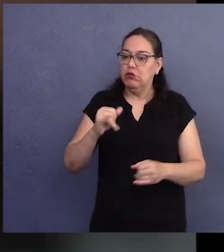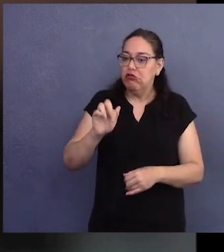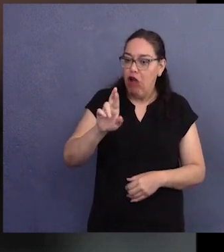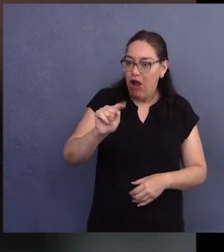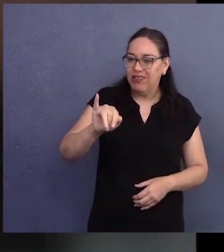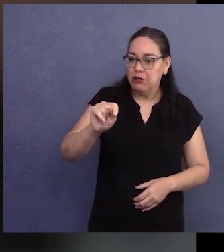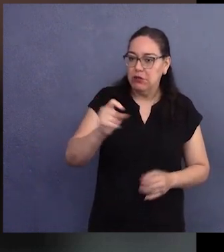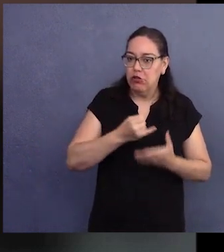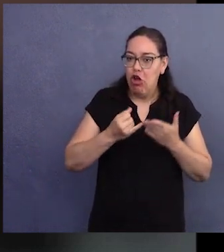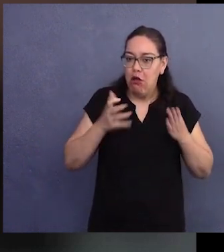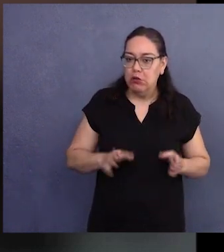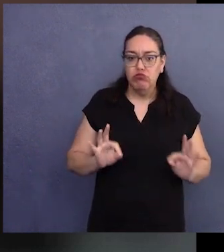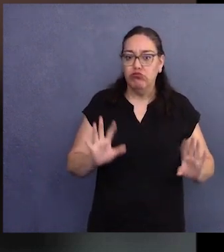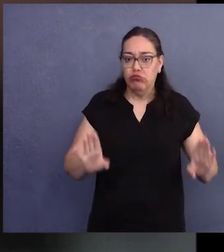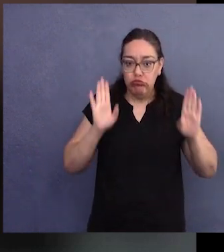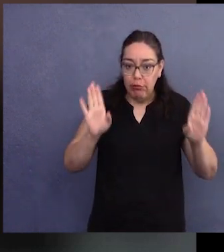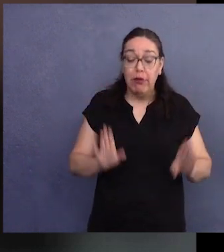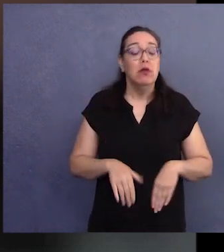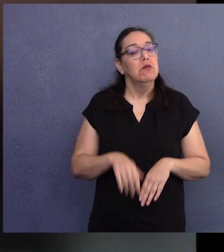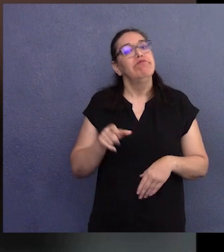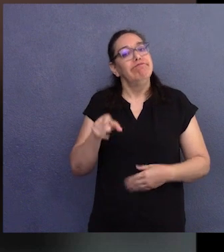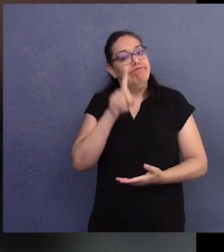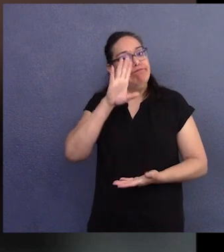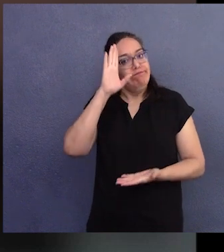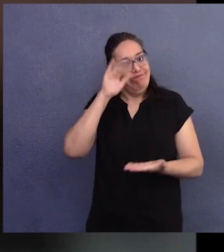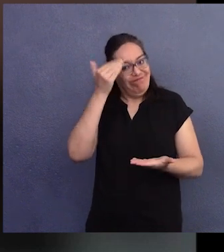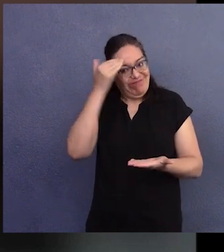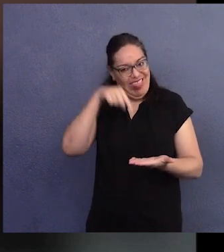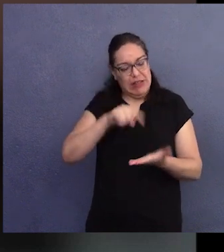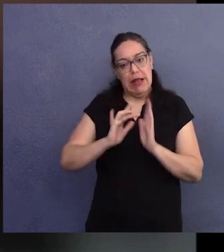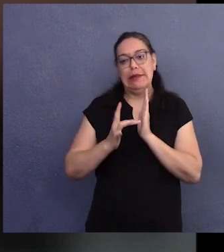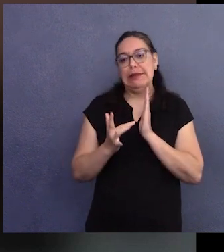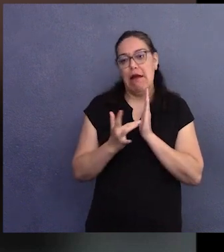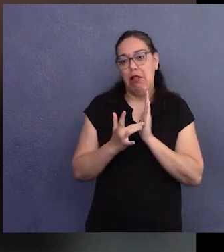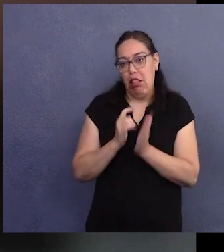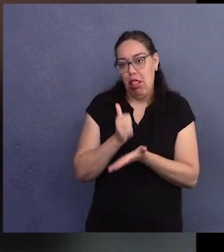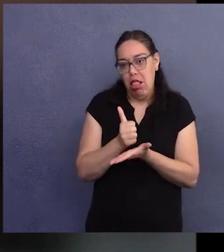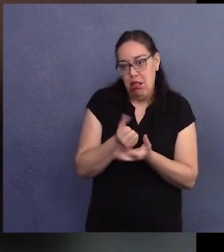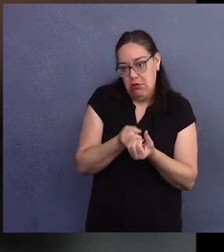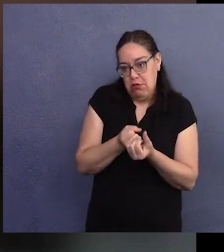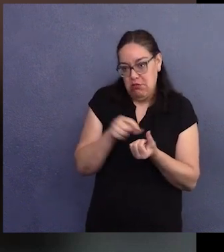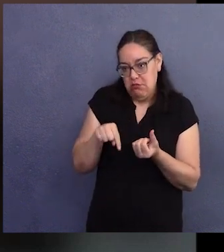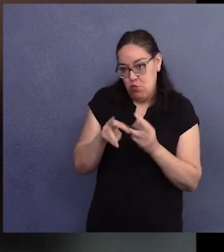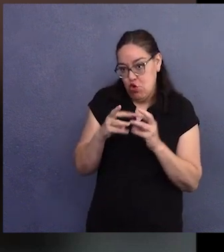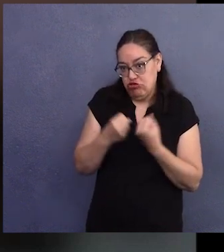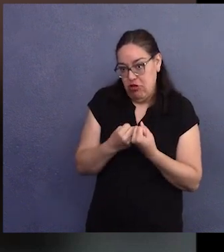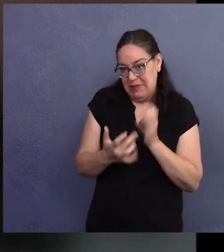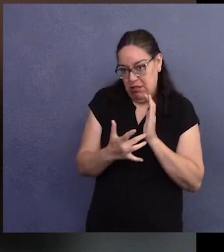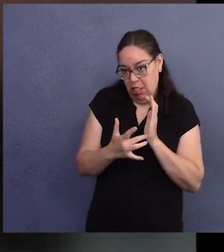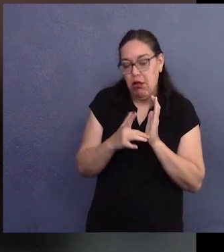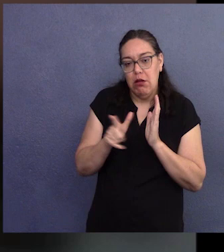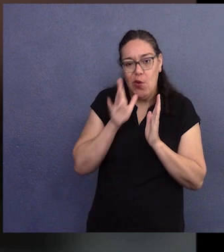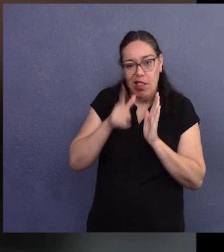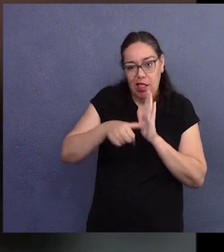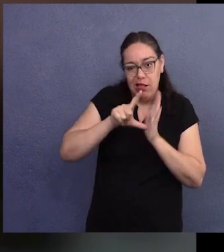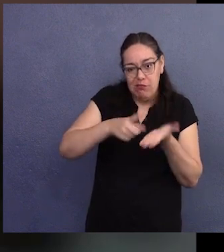great. As you know, this is a technical assistance workshop. We will be going